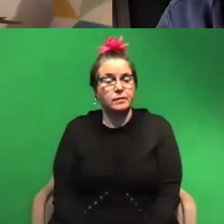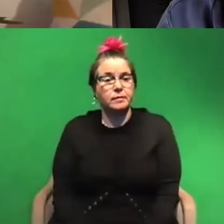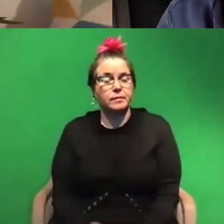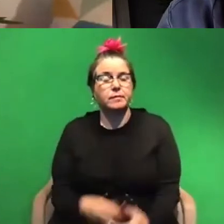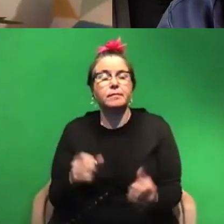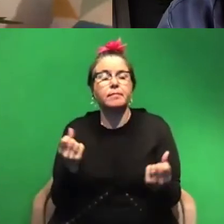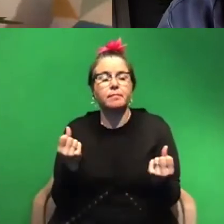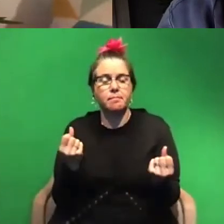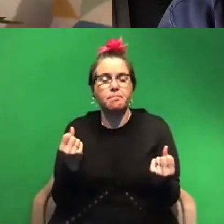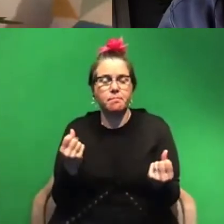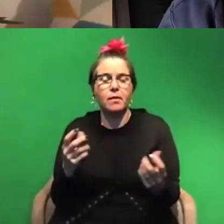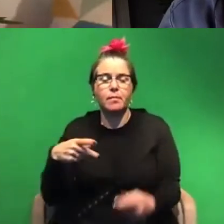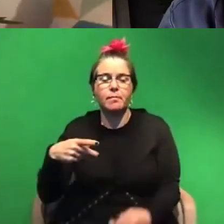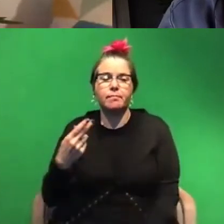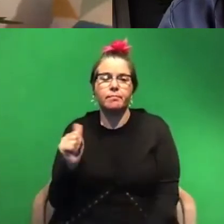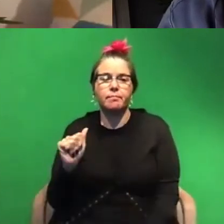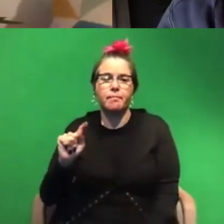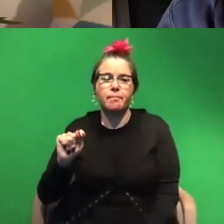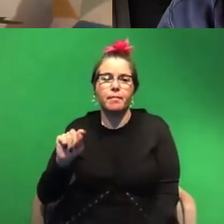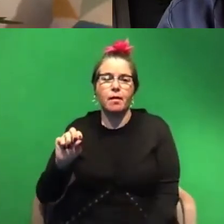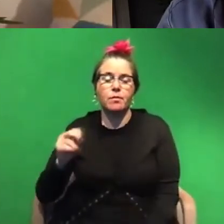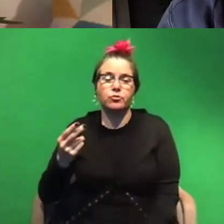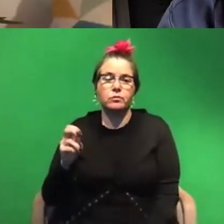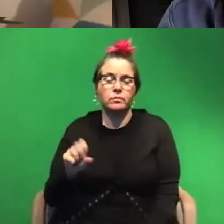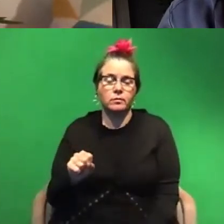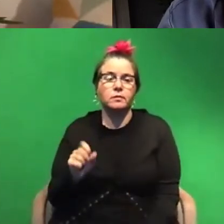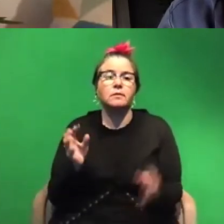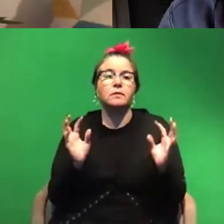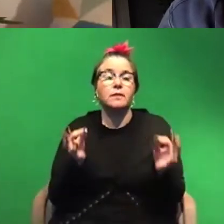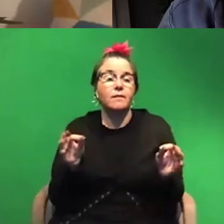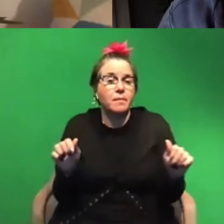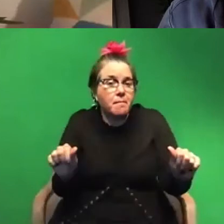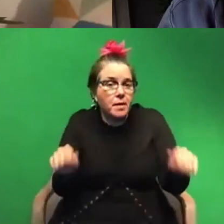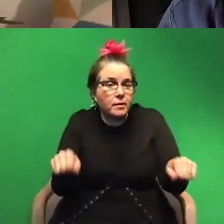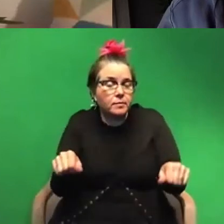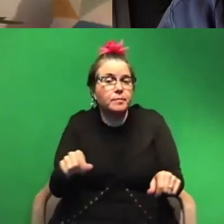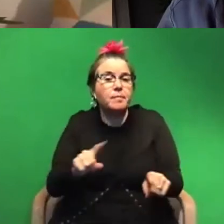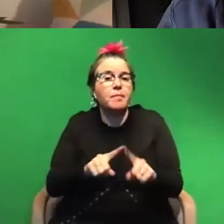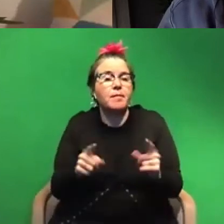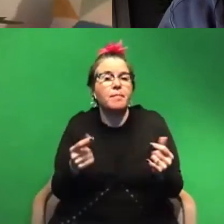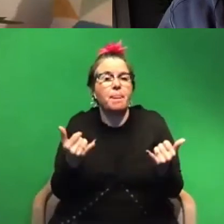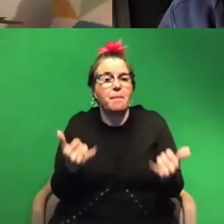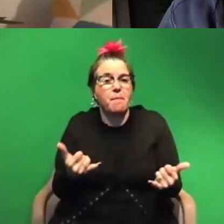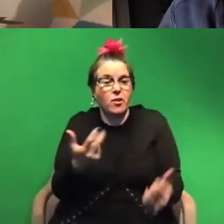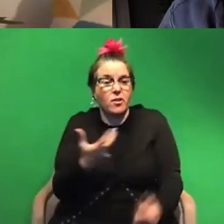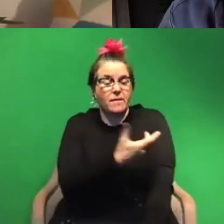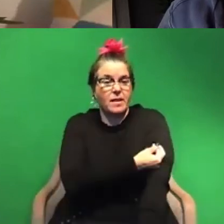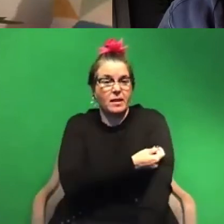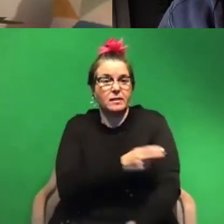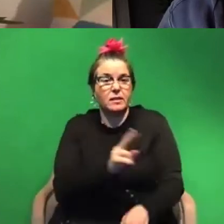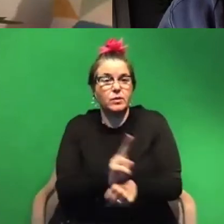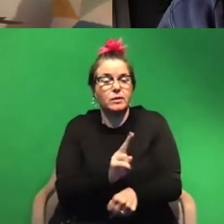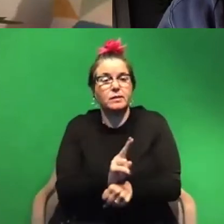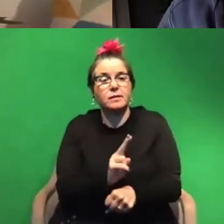or multiple pathogens. So it is definitely possible, but the modern vaccines that are